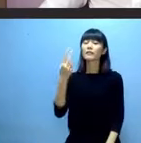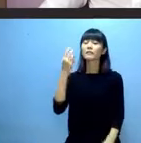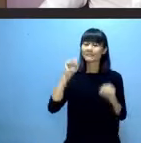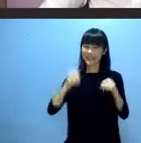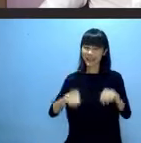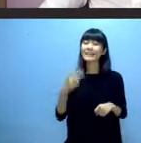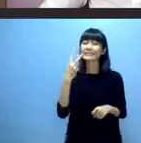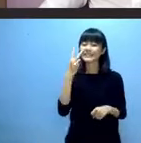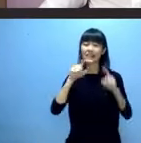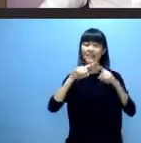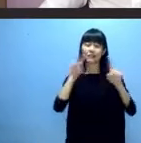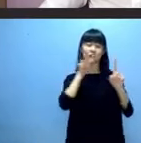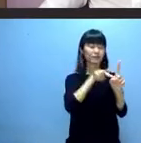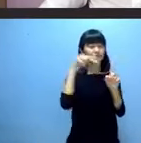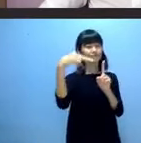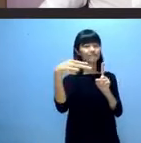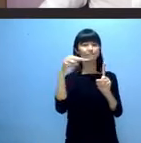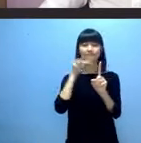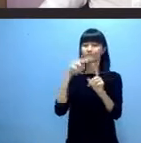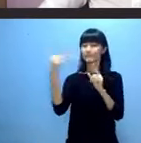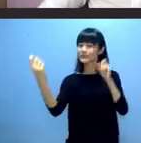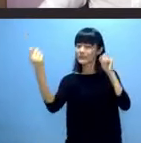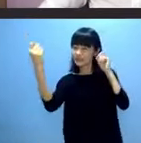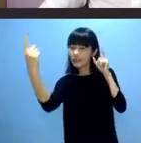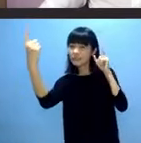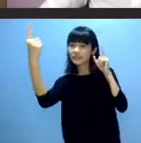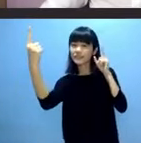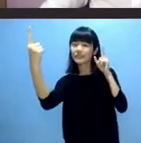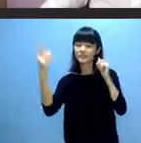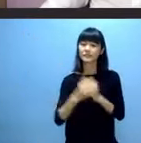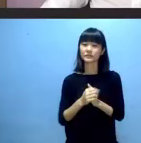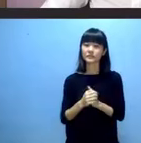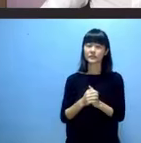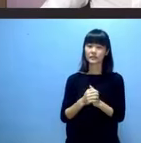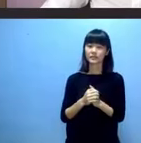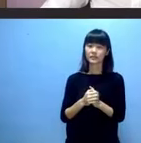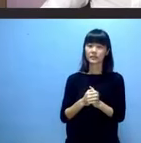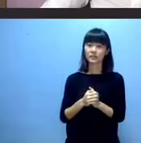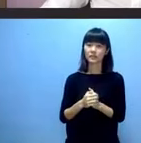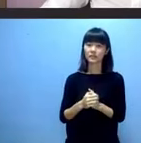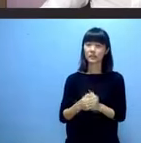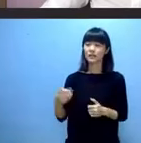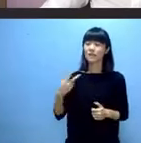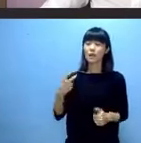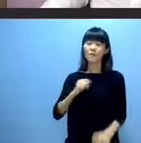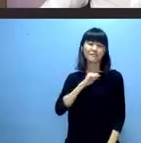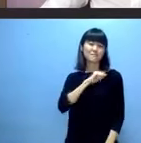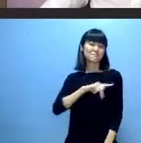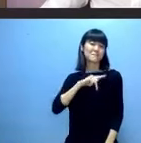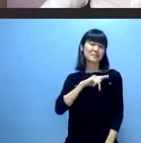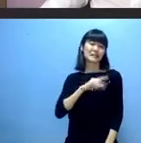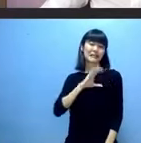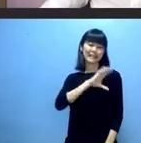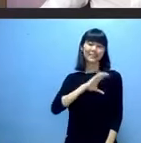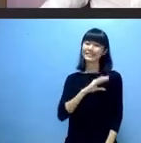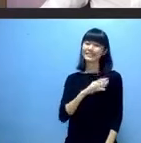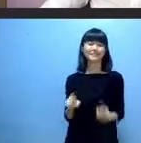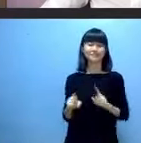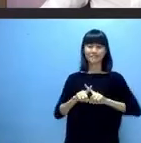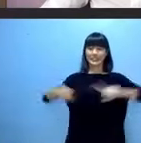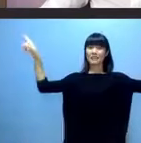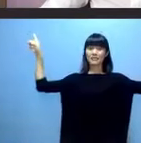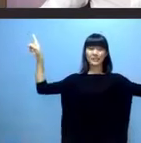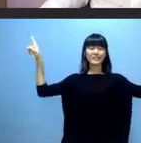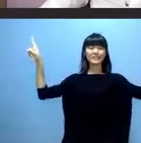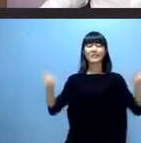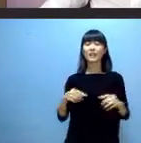we understand where each other are coming from. But I think our personalities are just so different that even when it comes to,